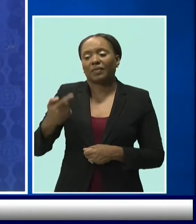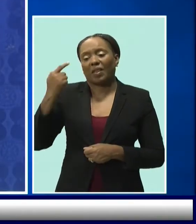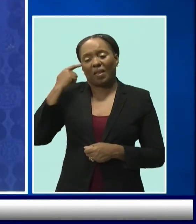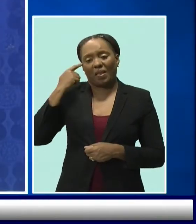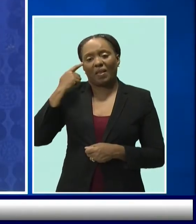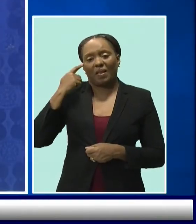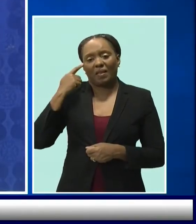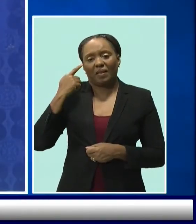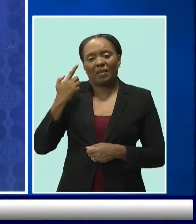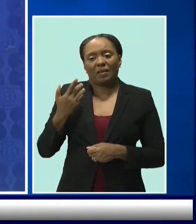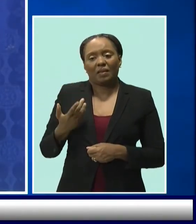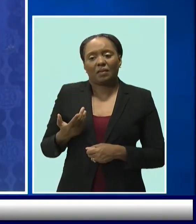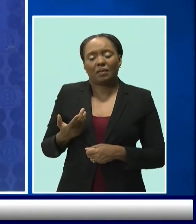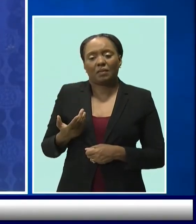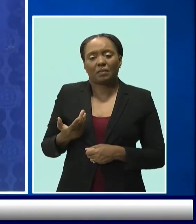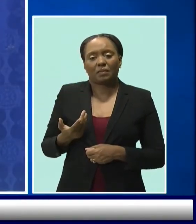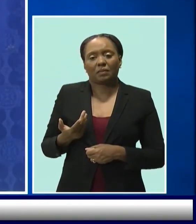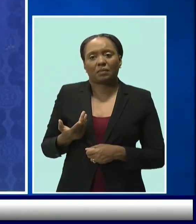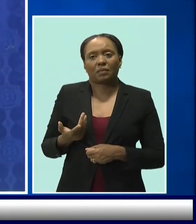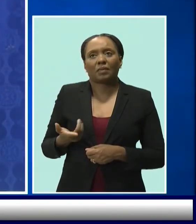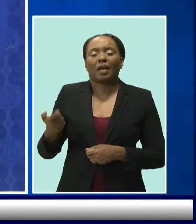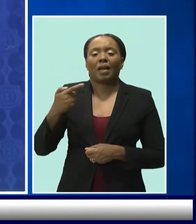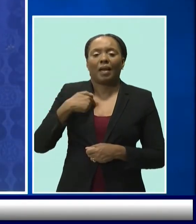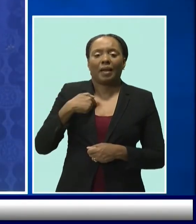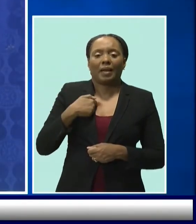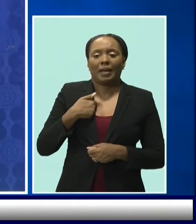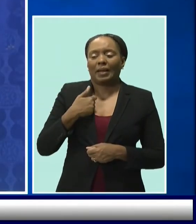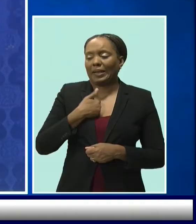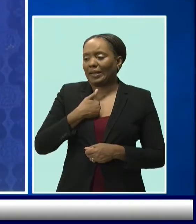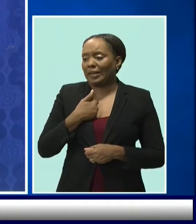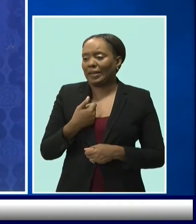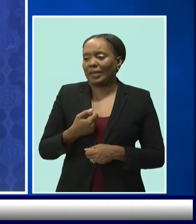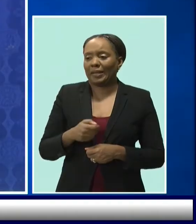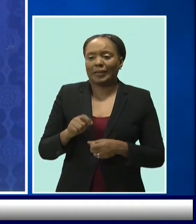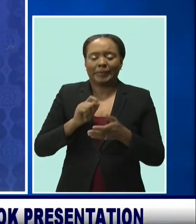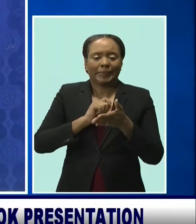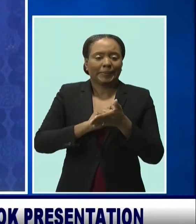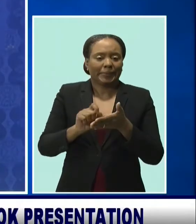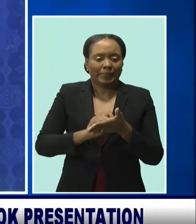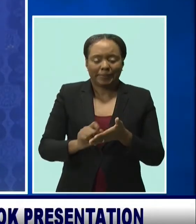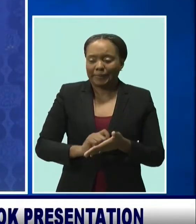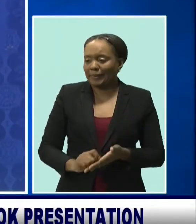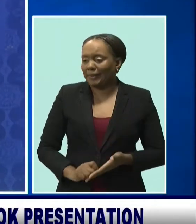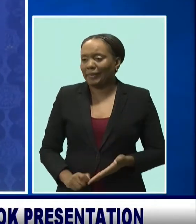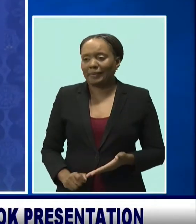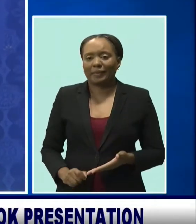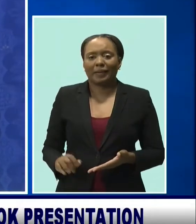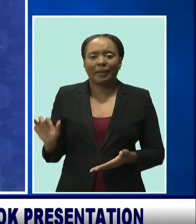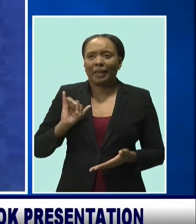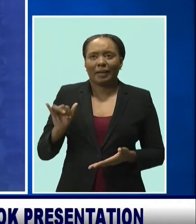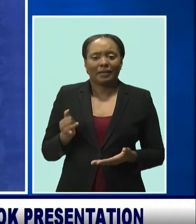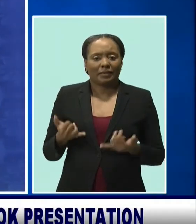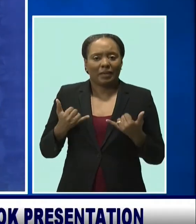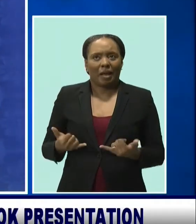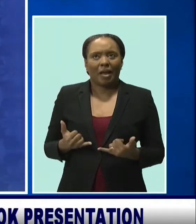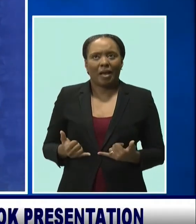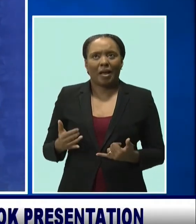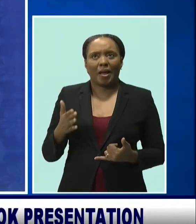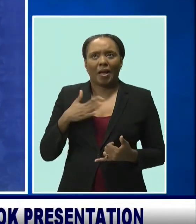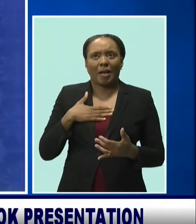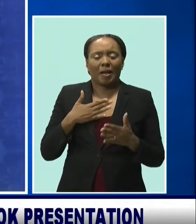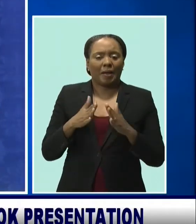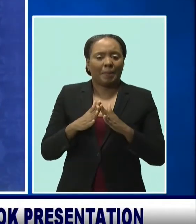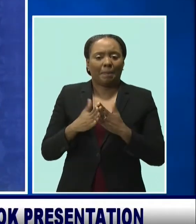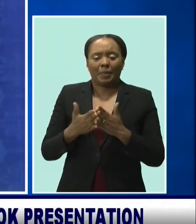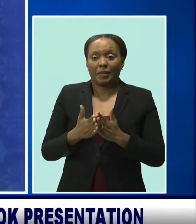produced the kind of material that I have been able to produce as manifested